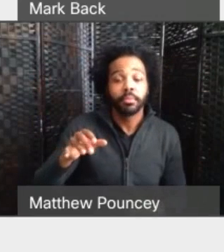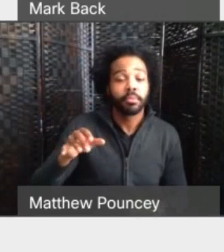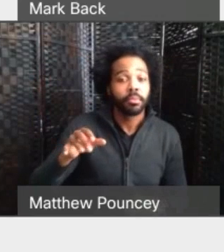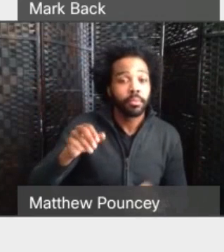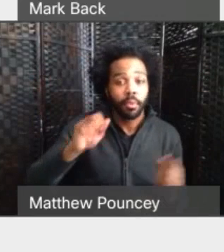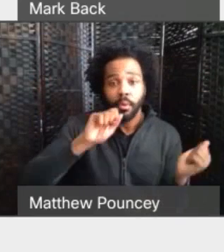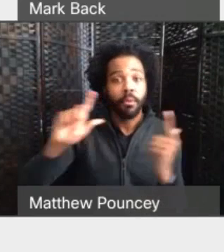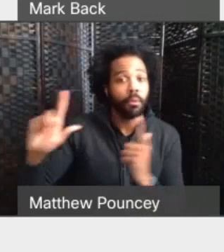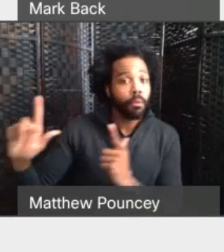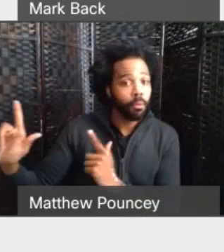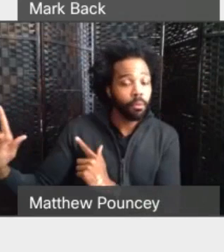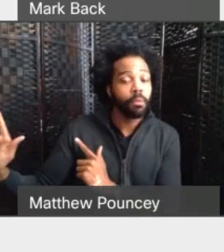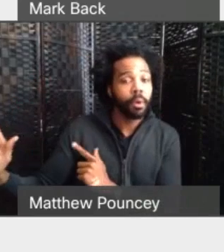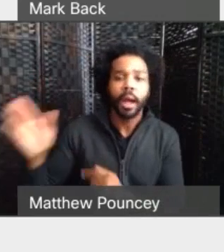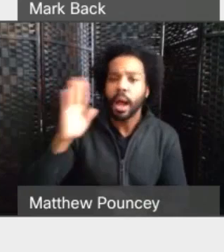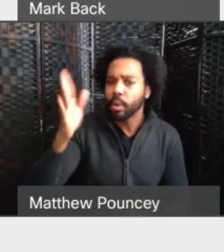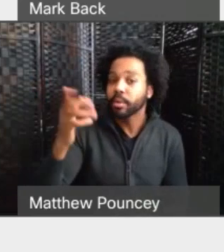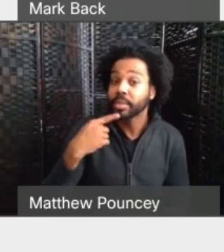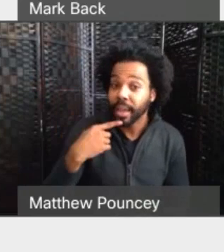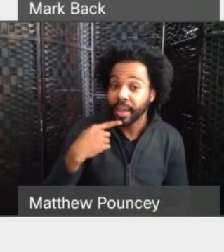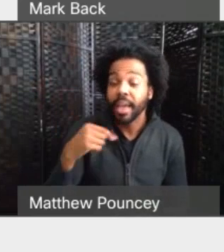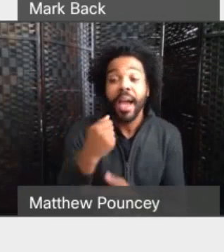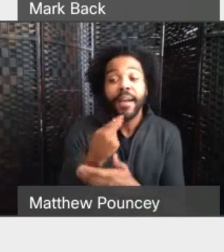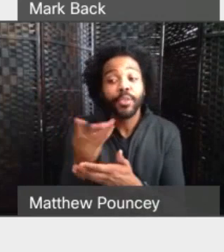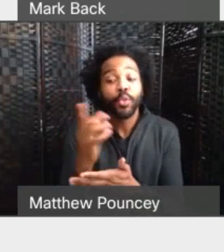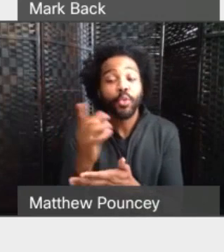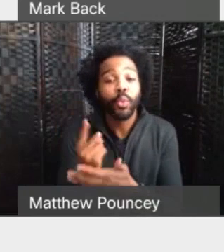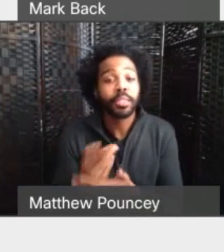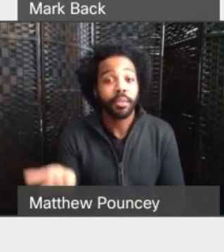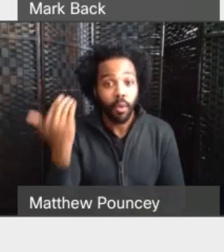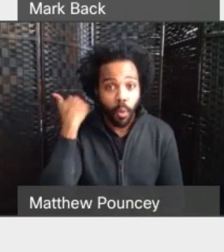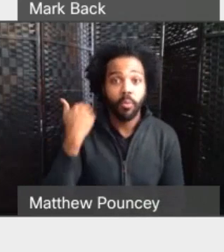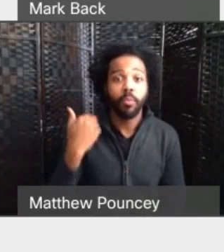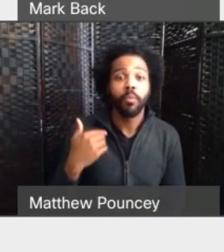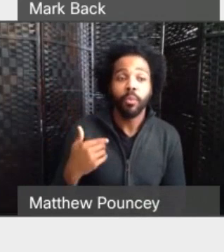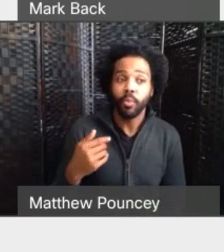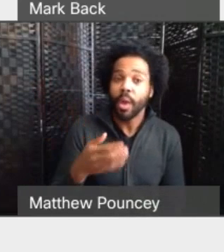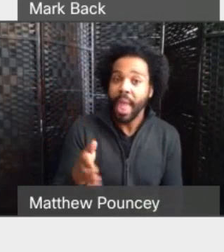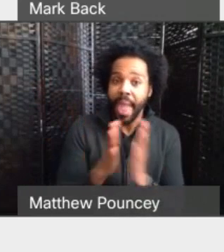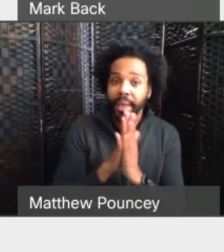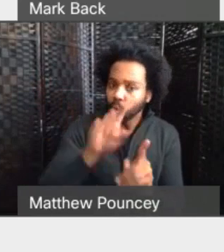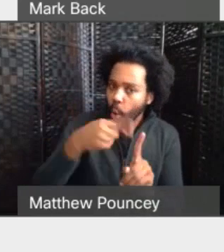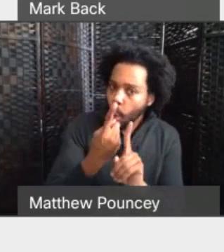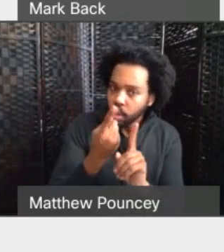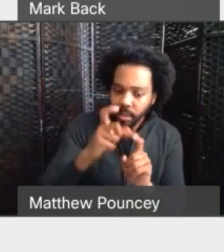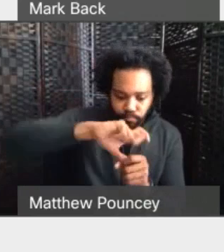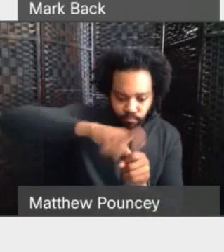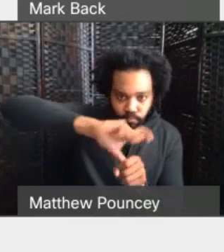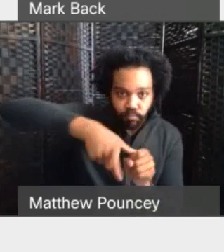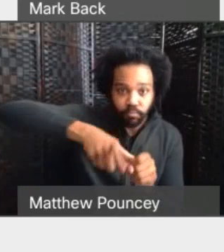will say a few weeks ago, we asked for the numbers of people just in the district.